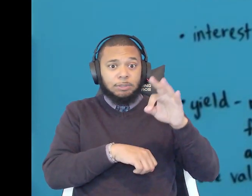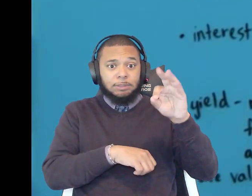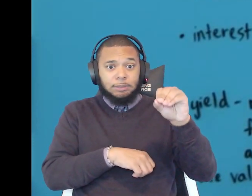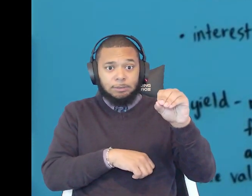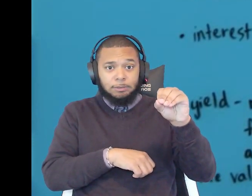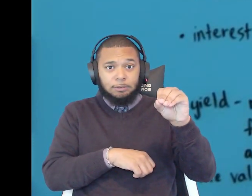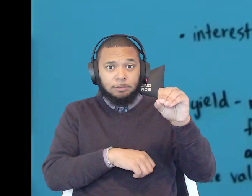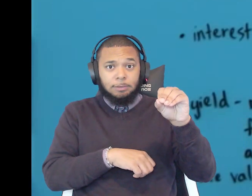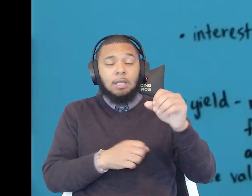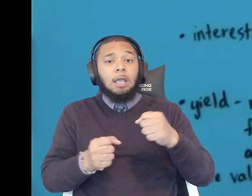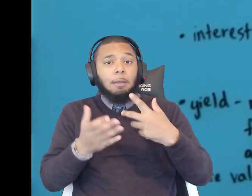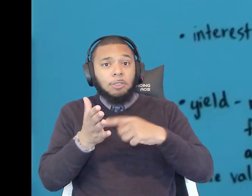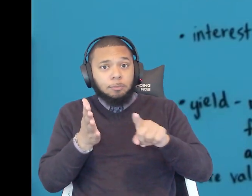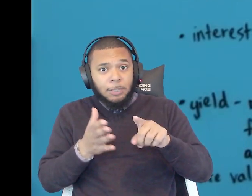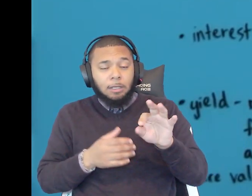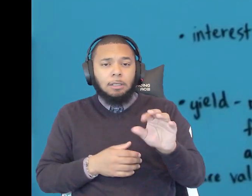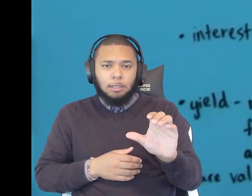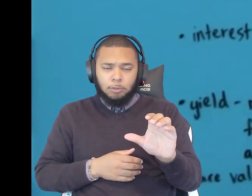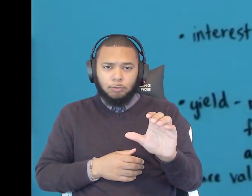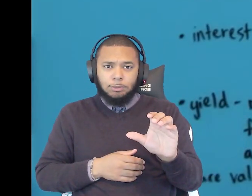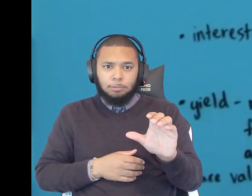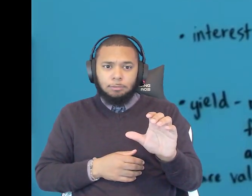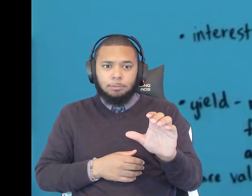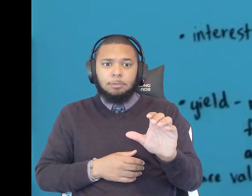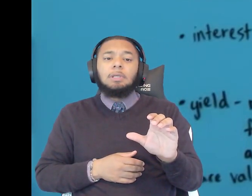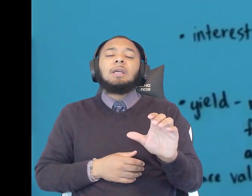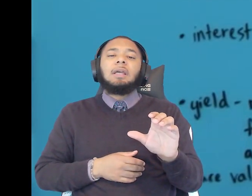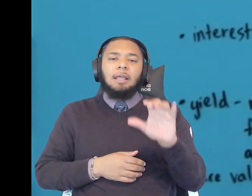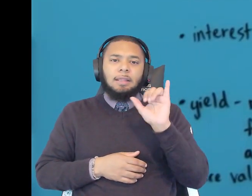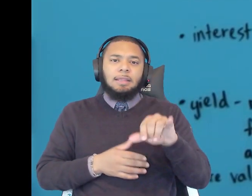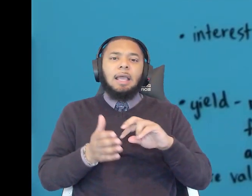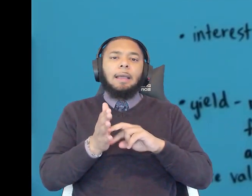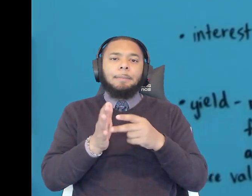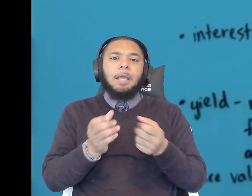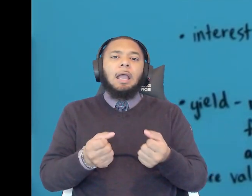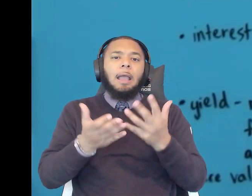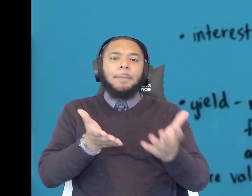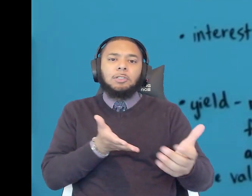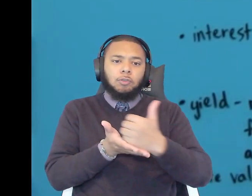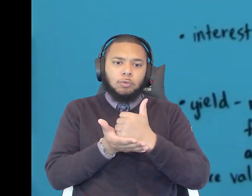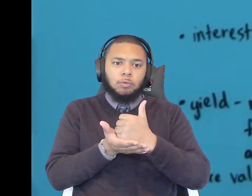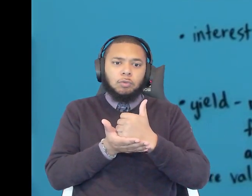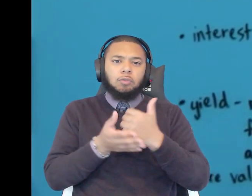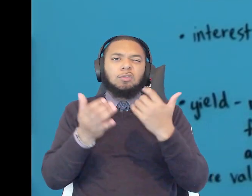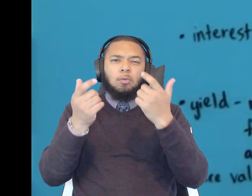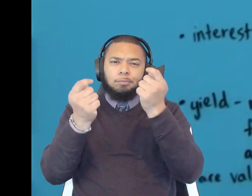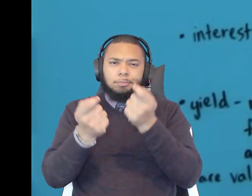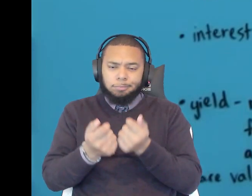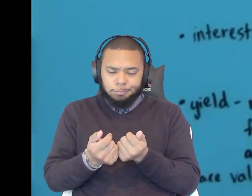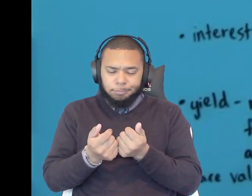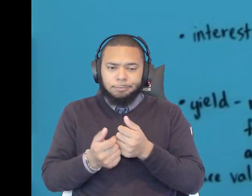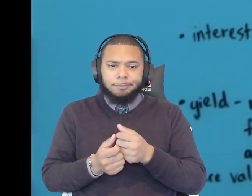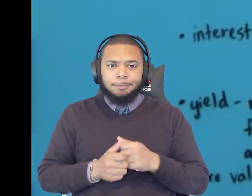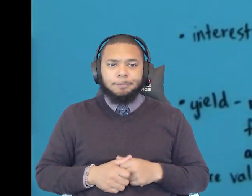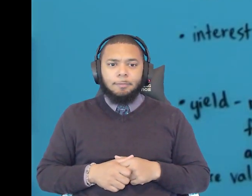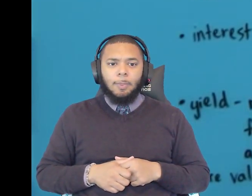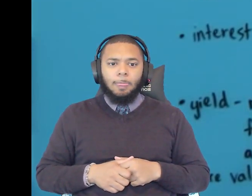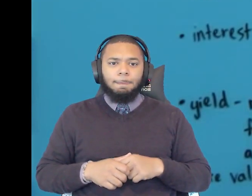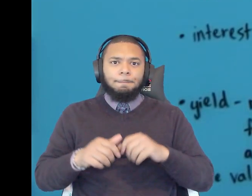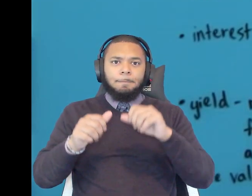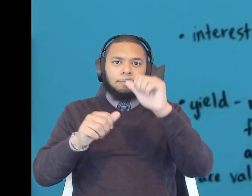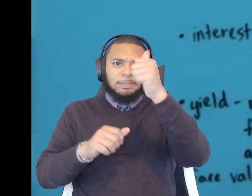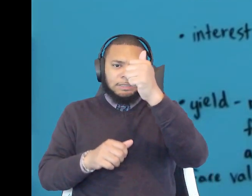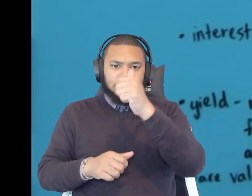was 900. And that's going to be our yield. So let's simplify. Tens will divide